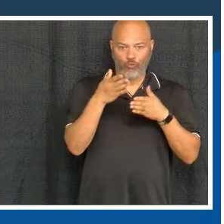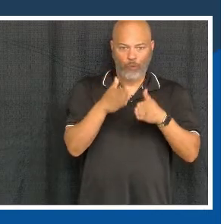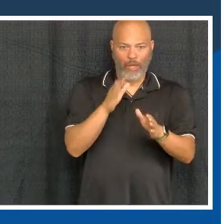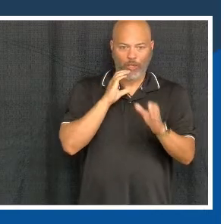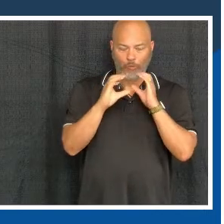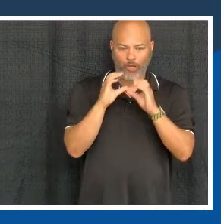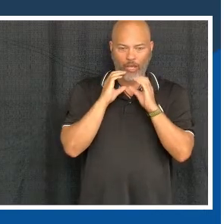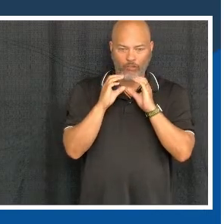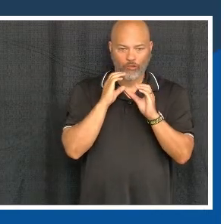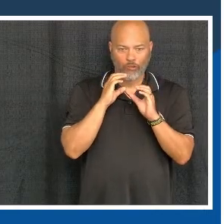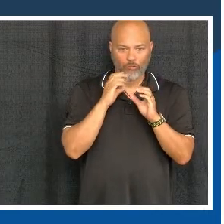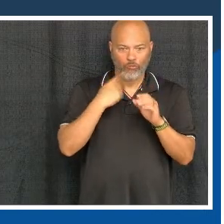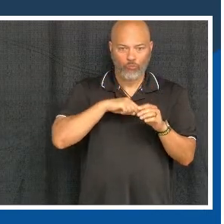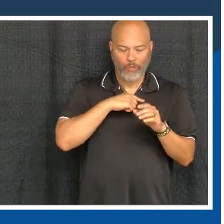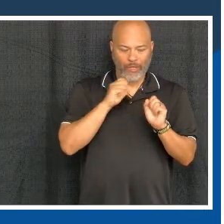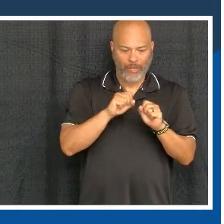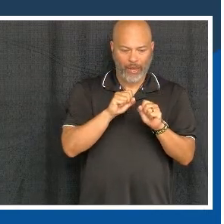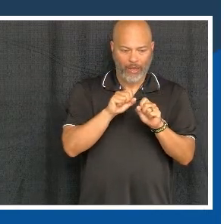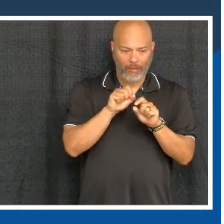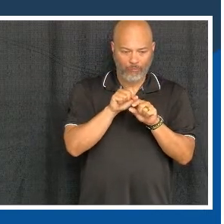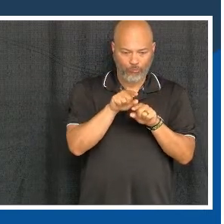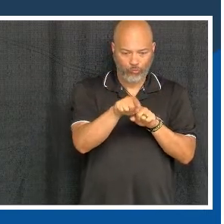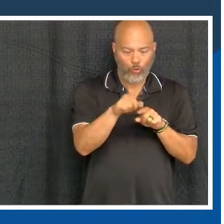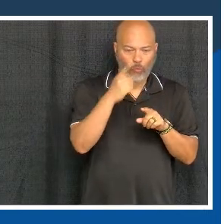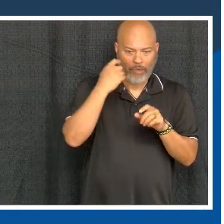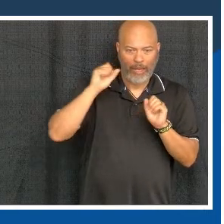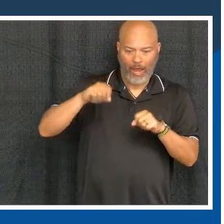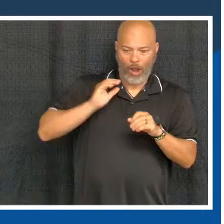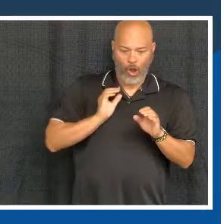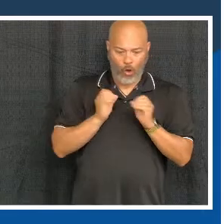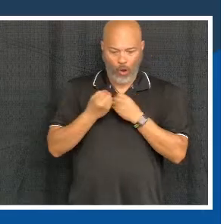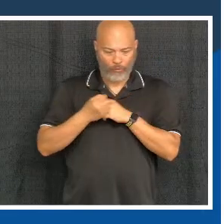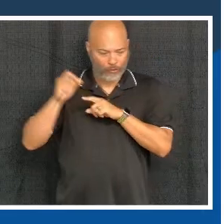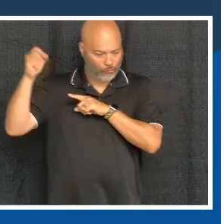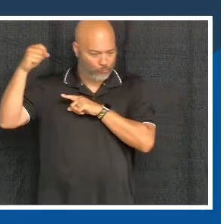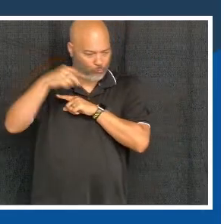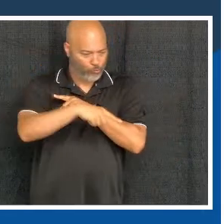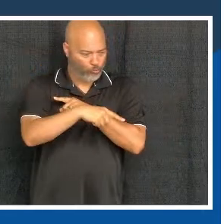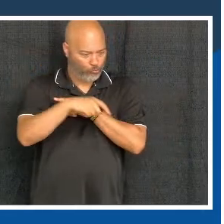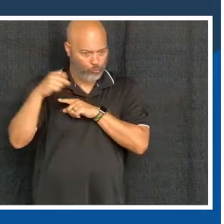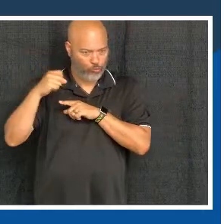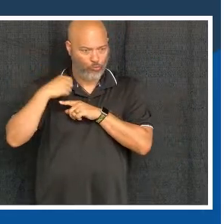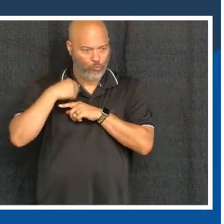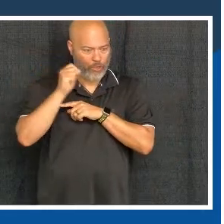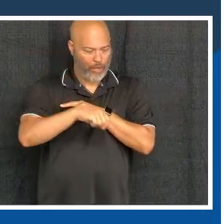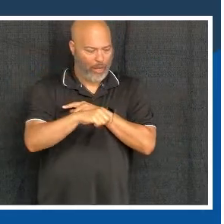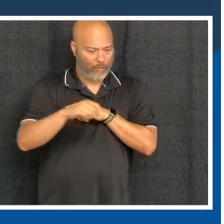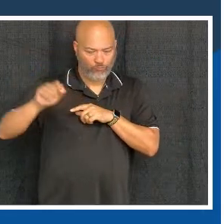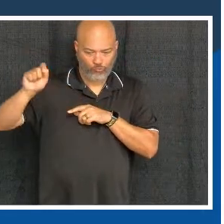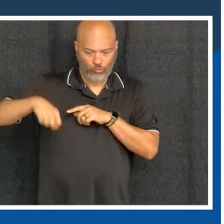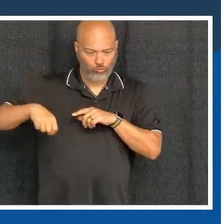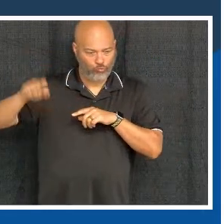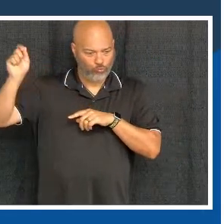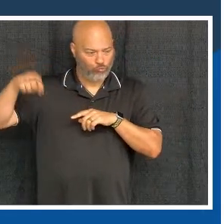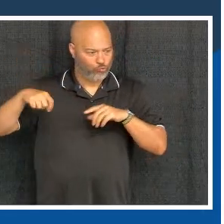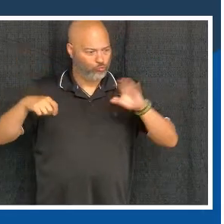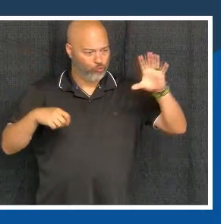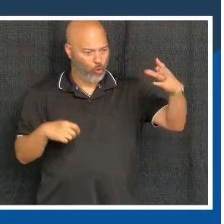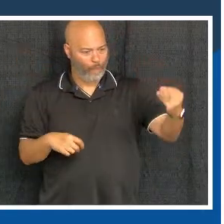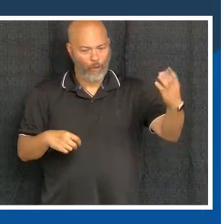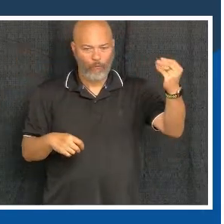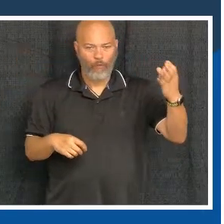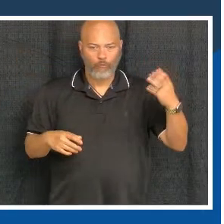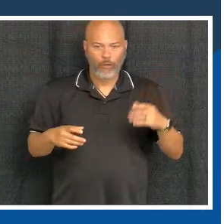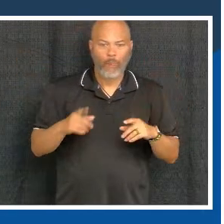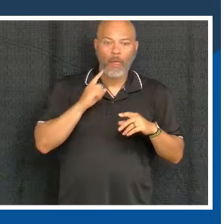communications. And so that we can communicate it from our main office. We can open and close breakers from the SCADA room. But